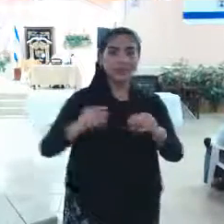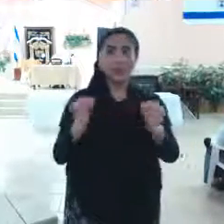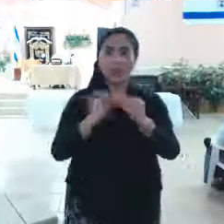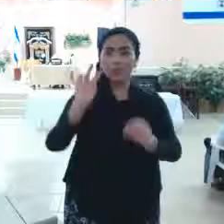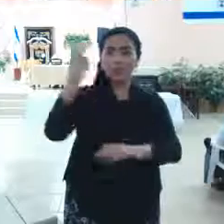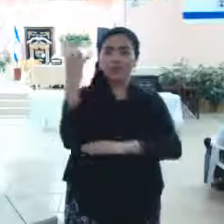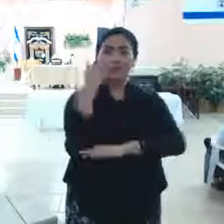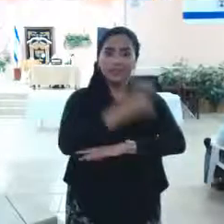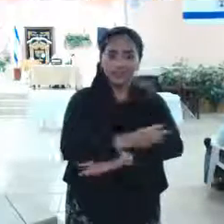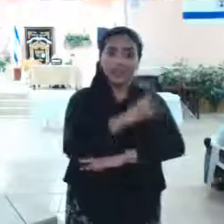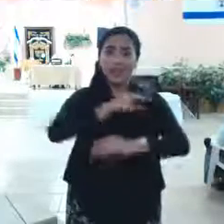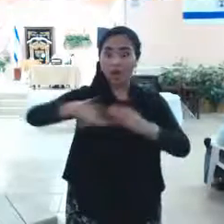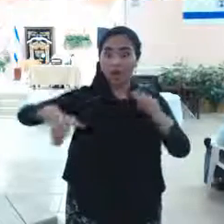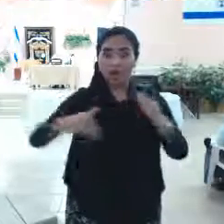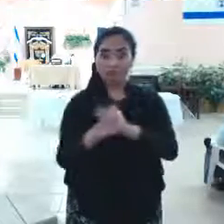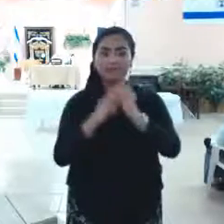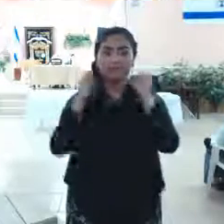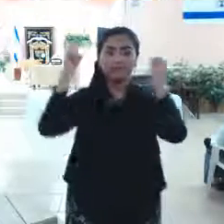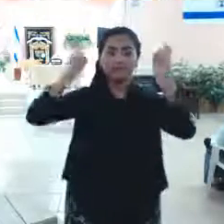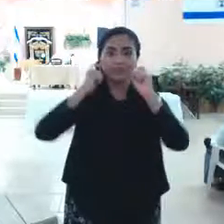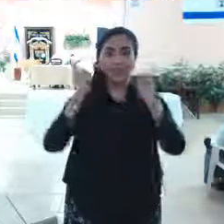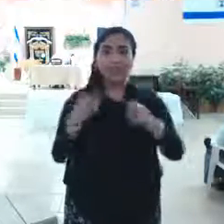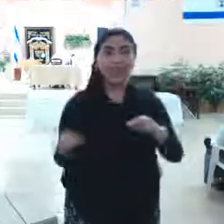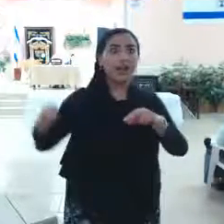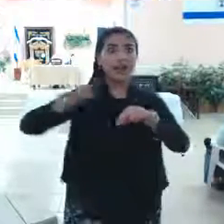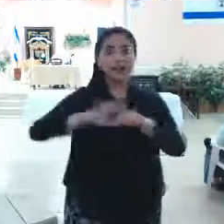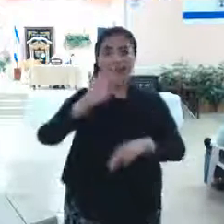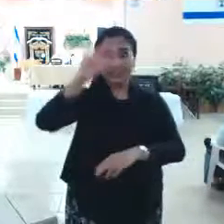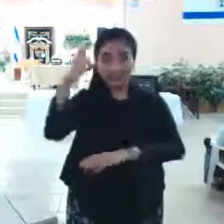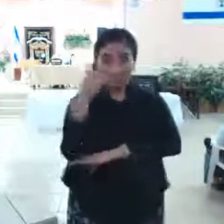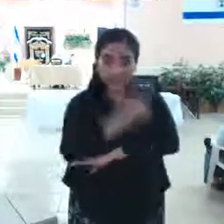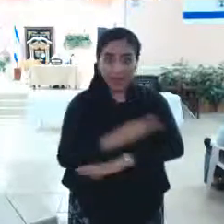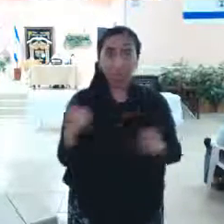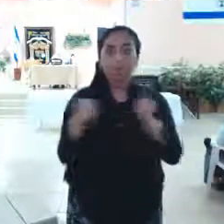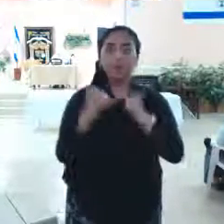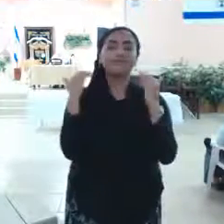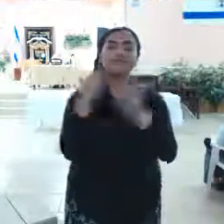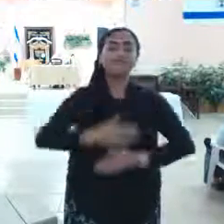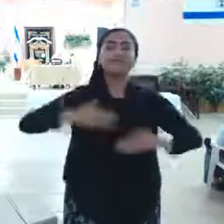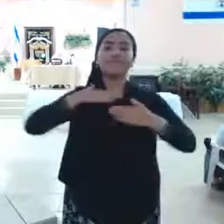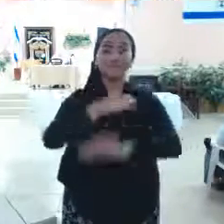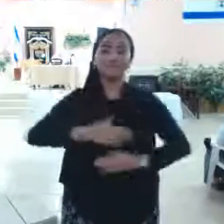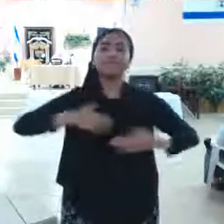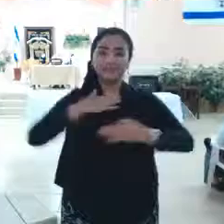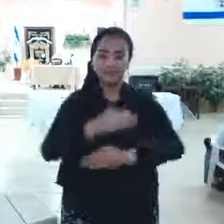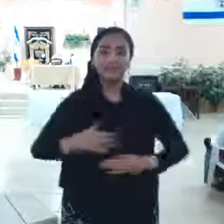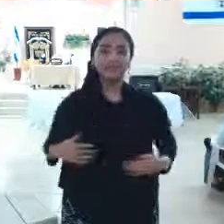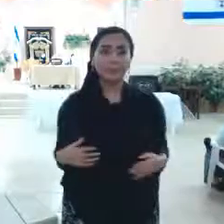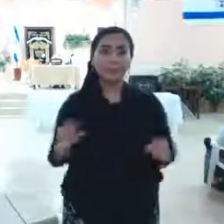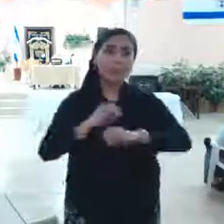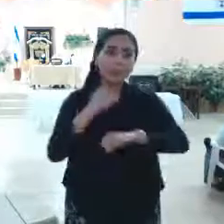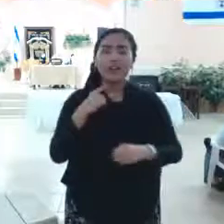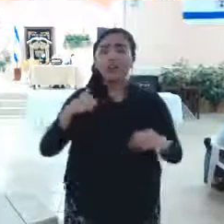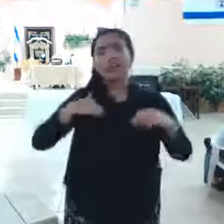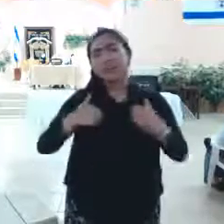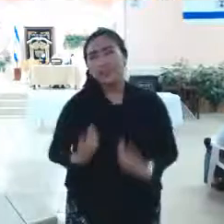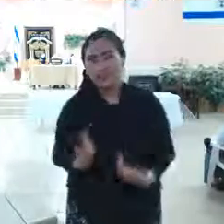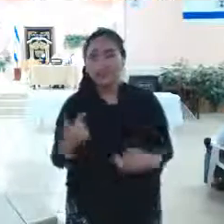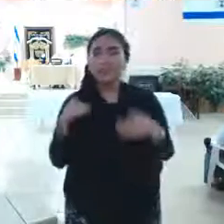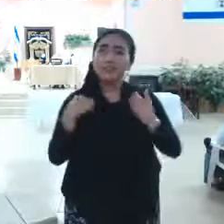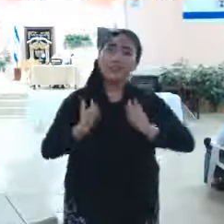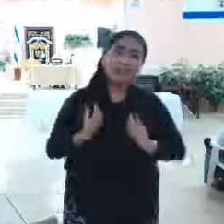7 días, y la celebraron otros 7 días con alegría. Nada de que ya estoy Not that, cansado.